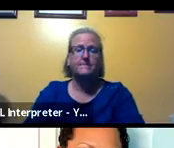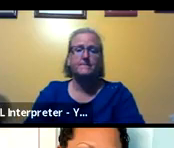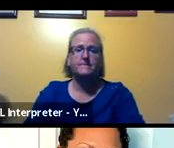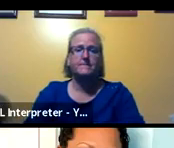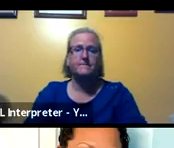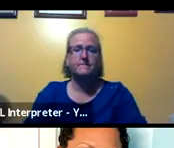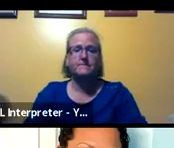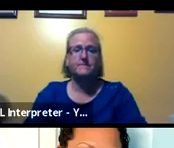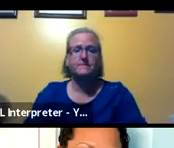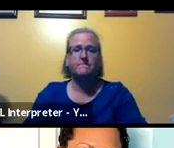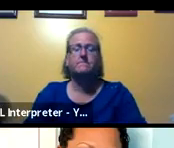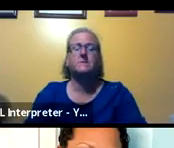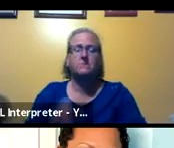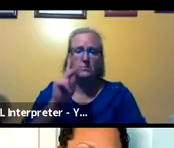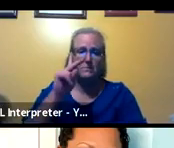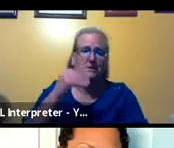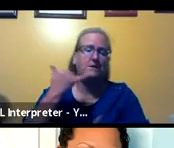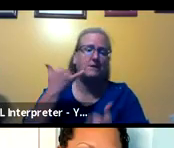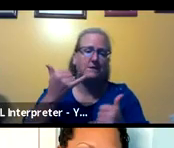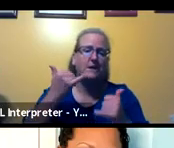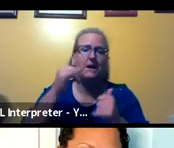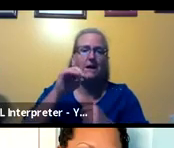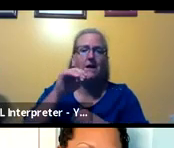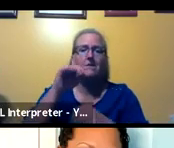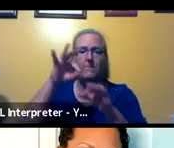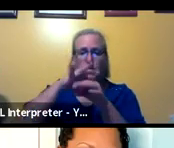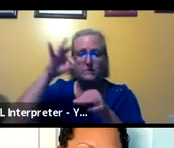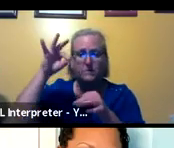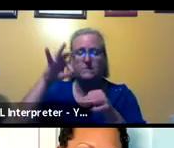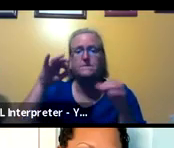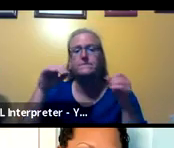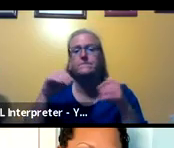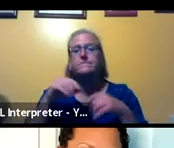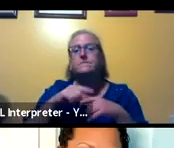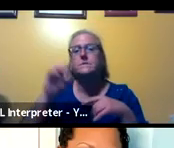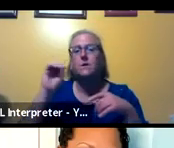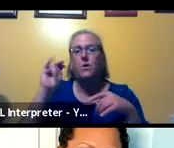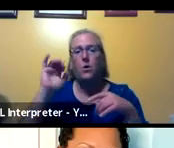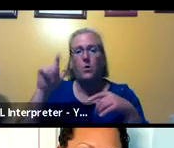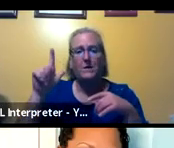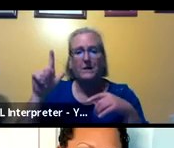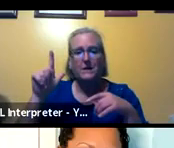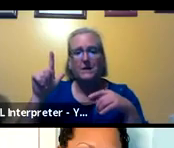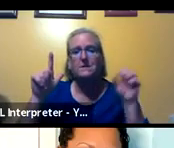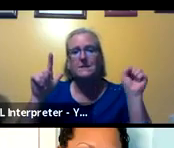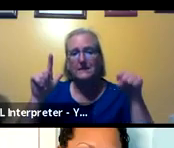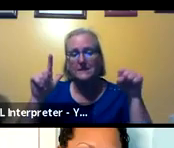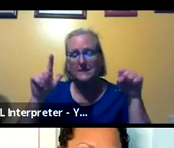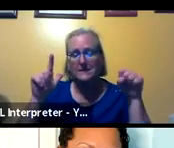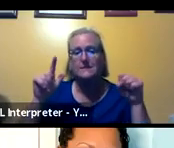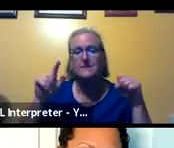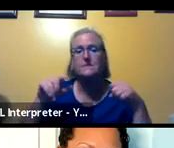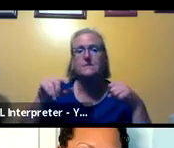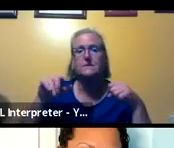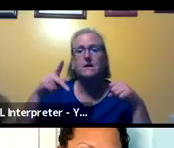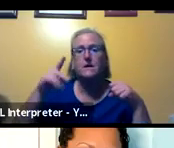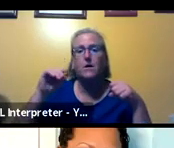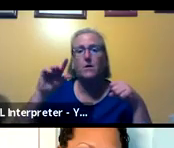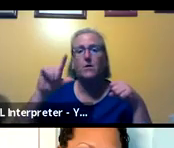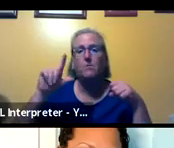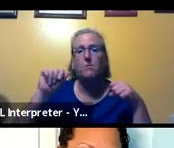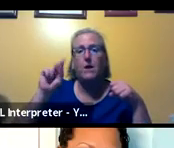Okay. Hearing none, I will call the roll for the vote. Dr. O'Neill? Claire O'Neill, yes. Mr.